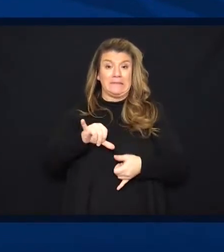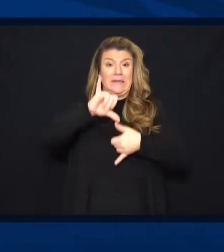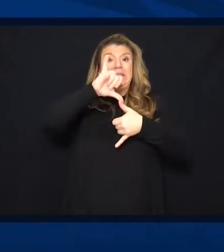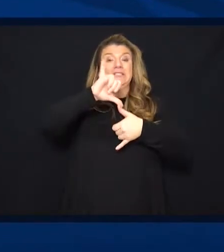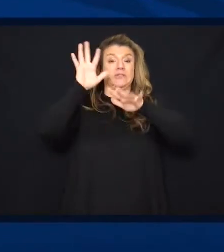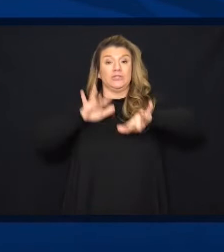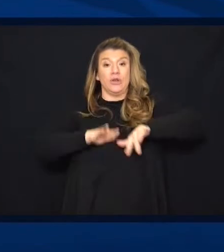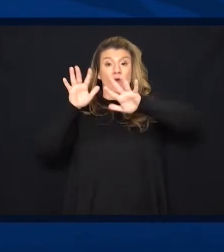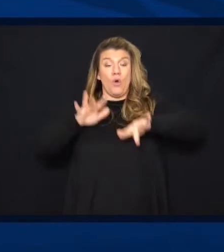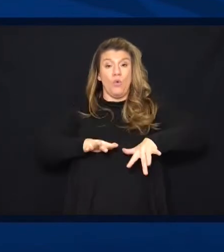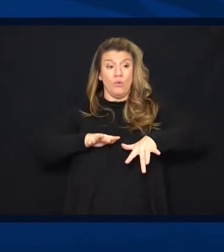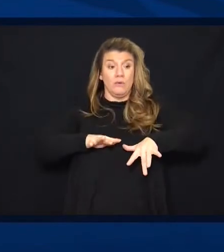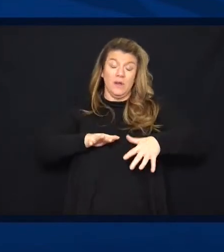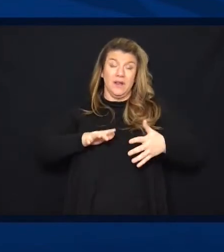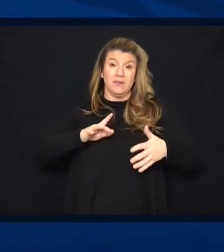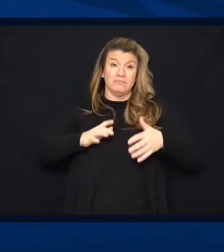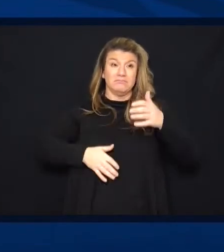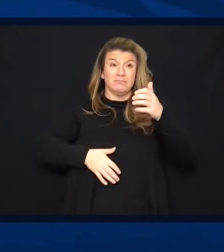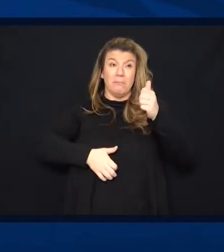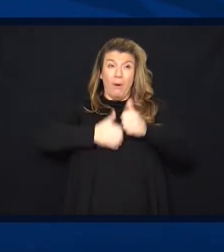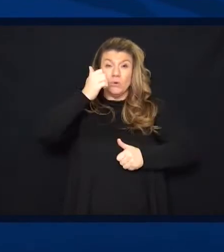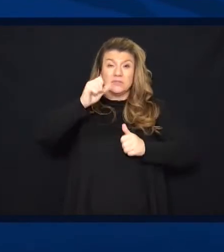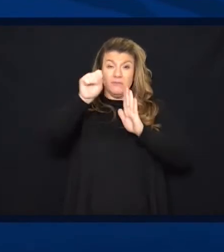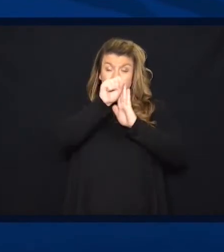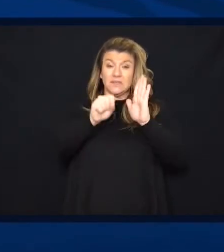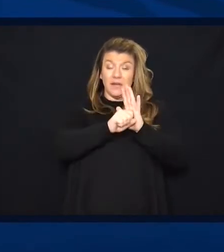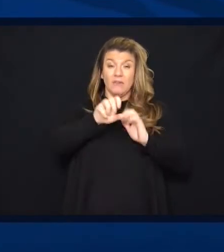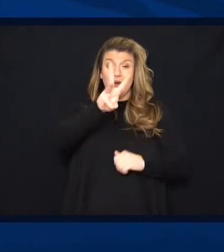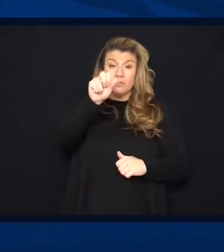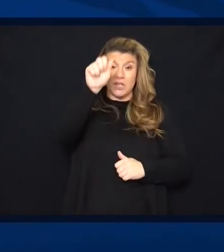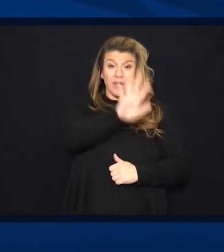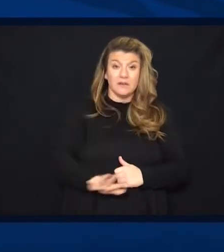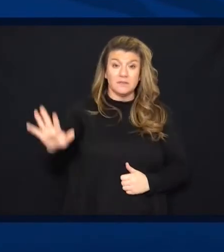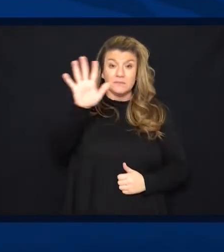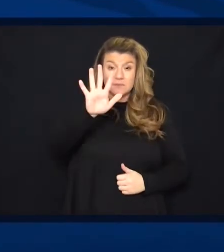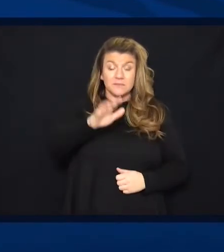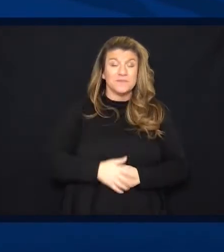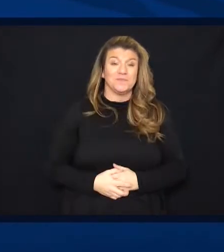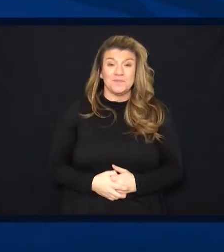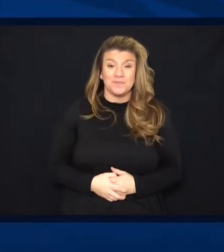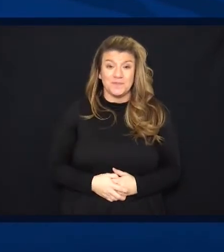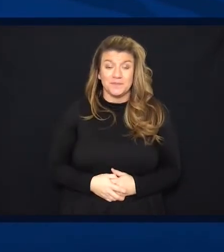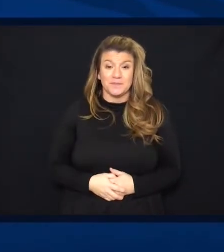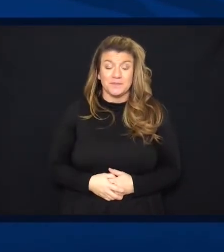in the middle part or a great swath of the great state of West Virginia? Thank you.